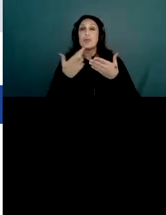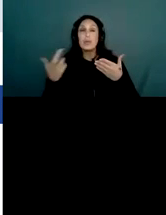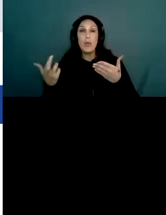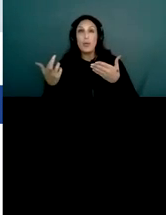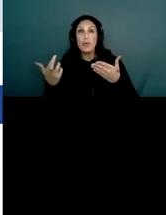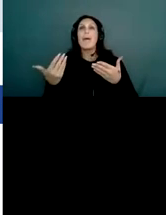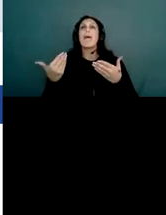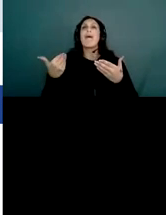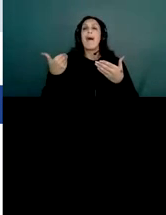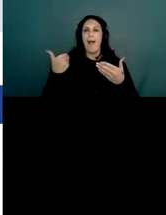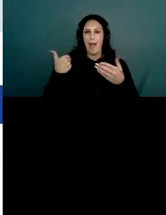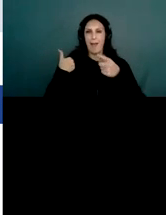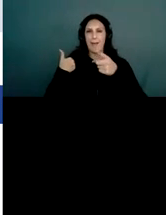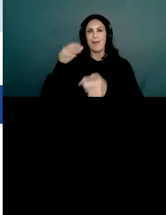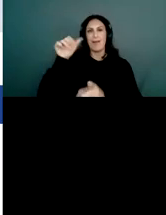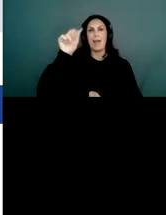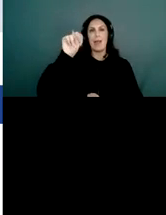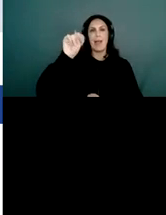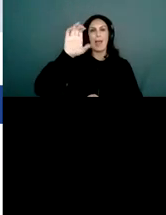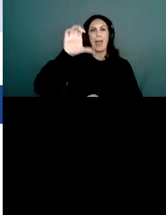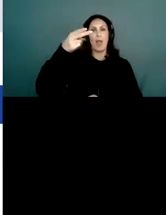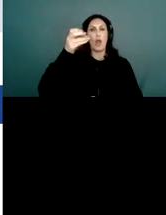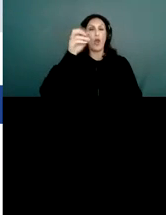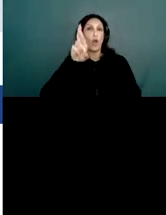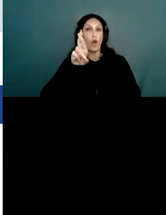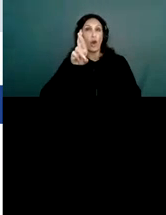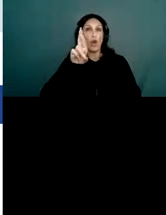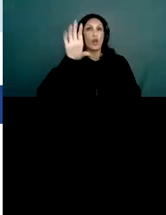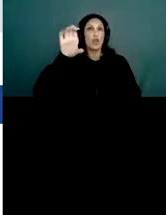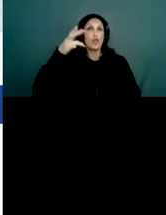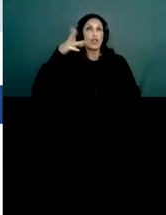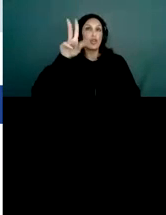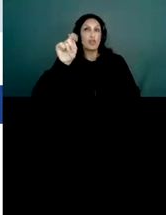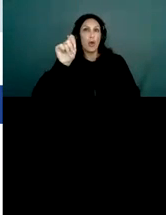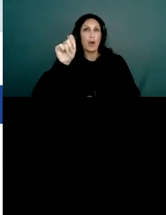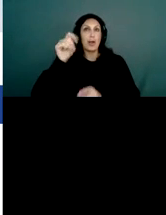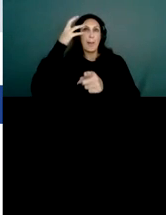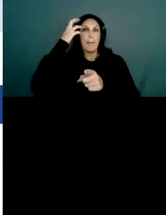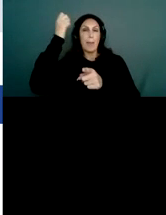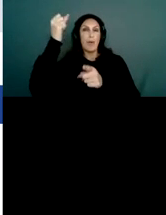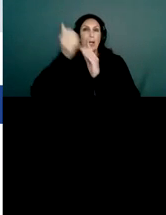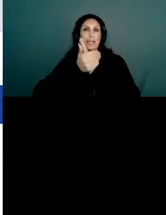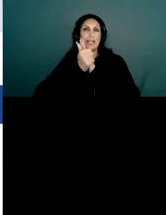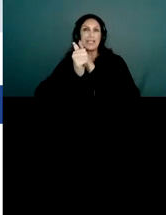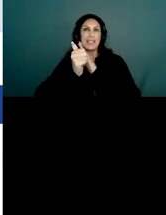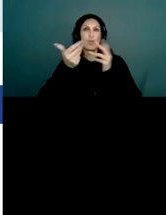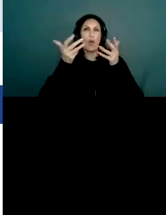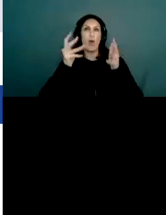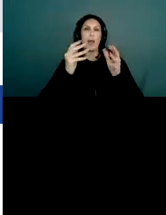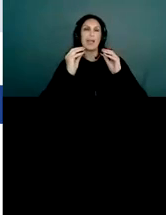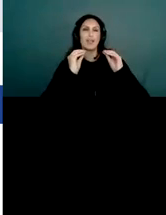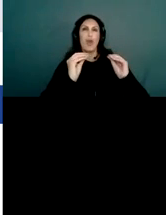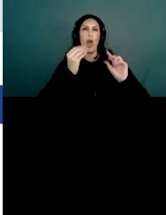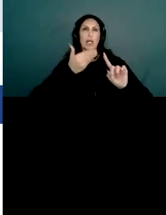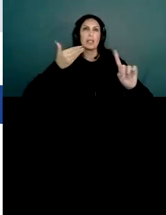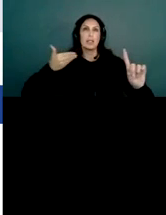these anchor charts. So these are charts that summarize the skills that are taught. So if you click here, it